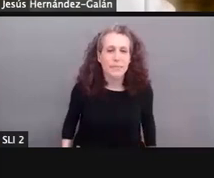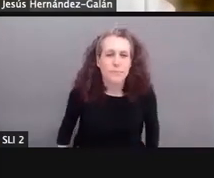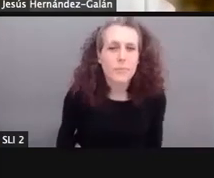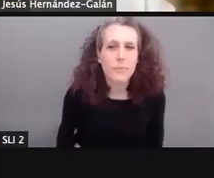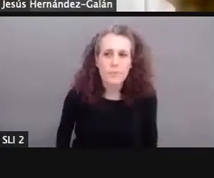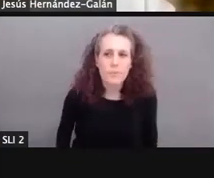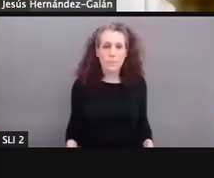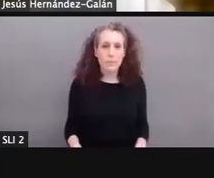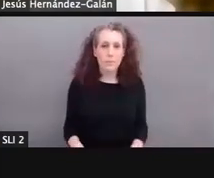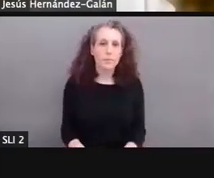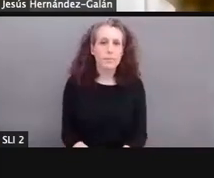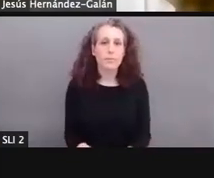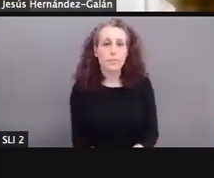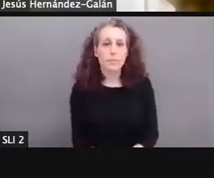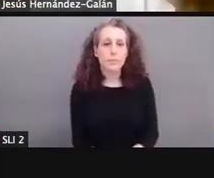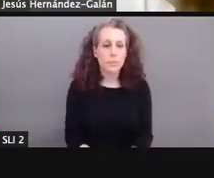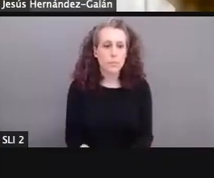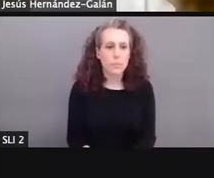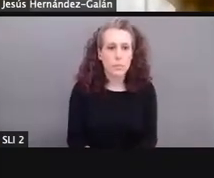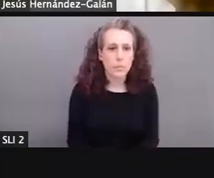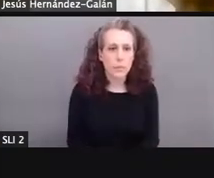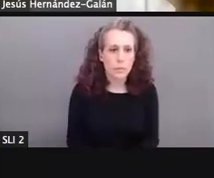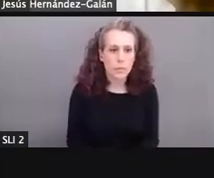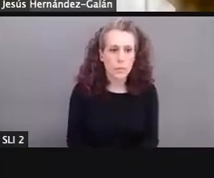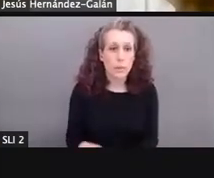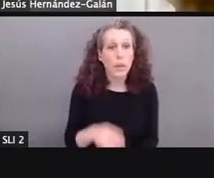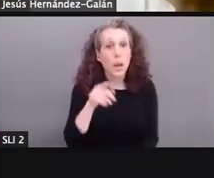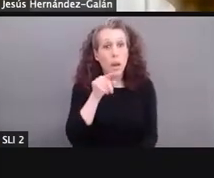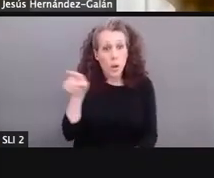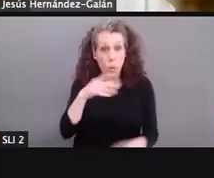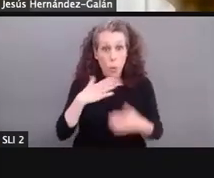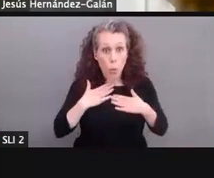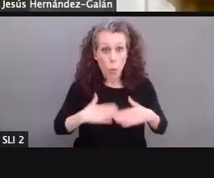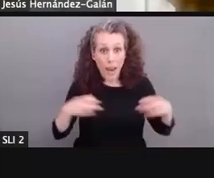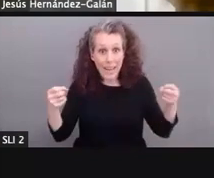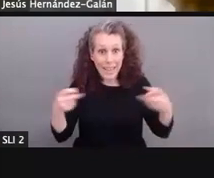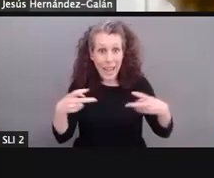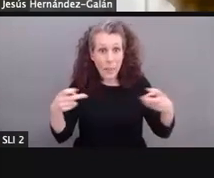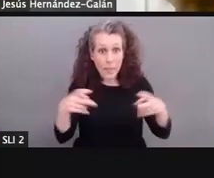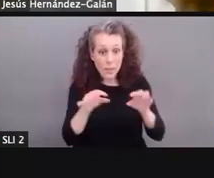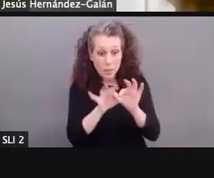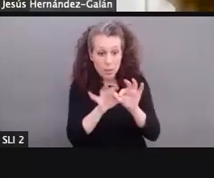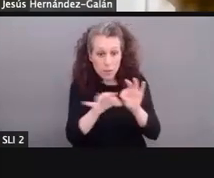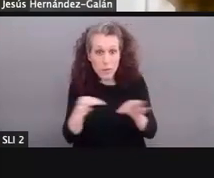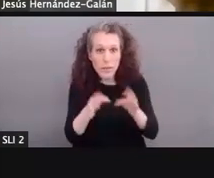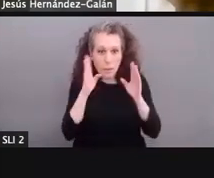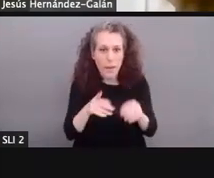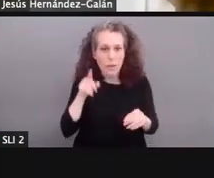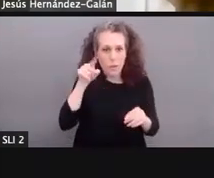people will need captions, you need to activate it. You need to activate the